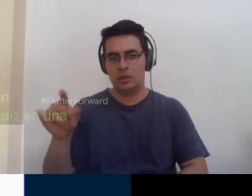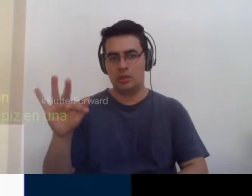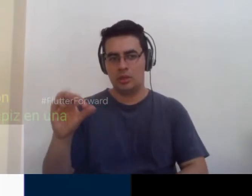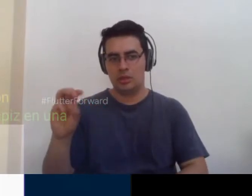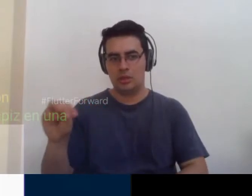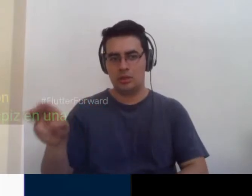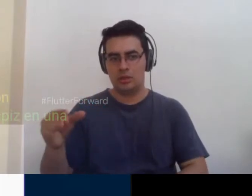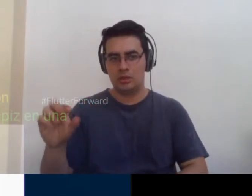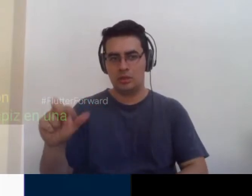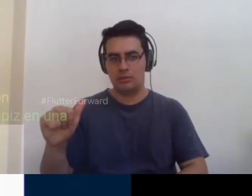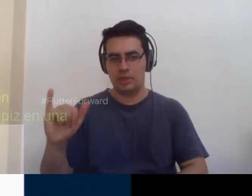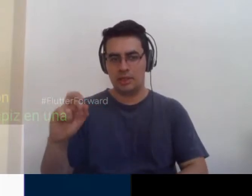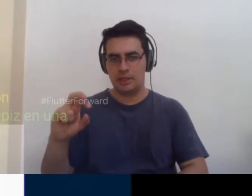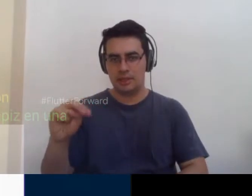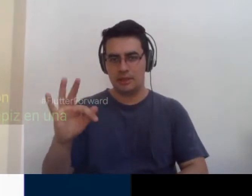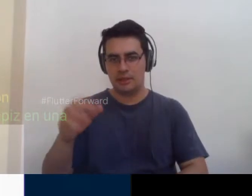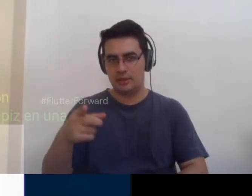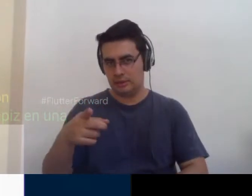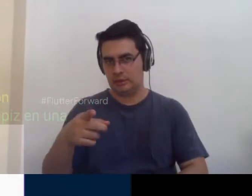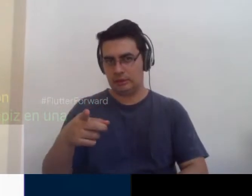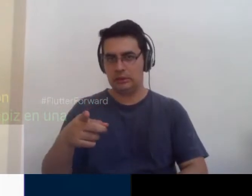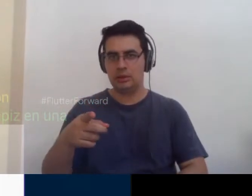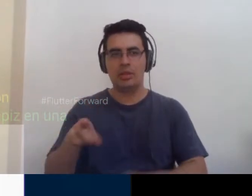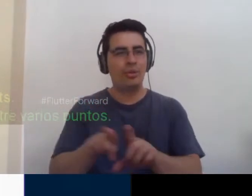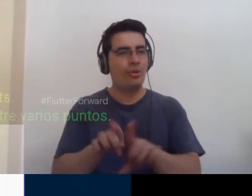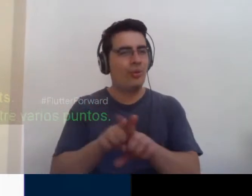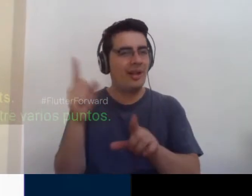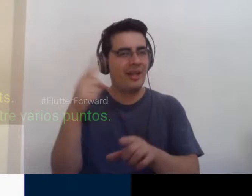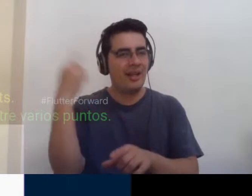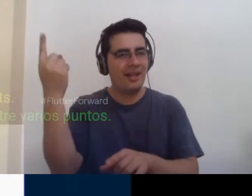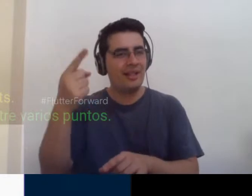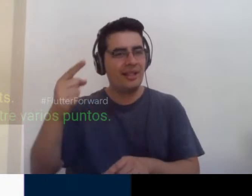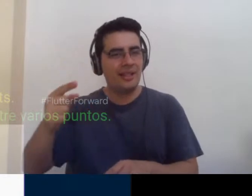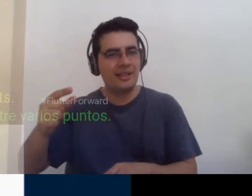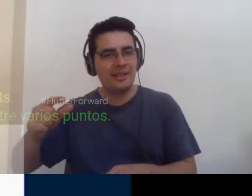works a lot like the pen tool in a digital illustration